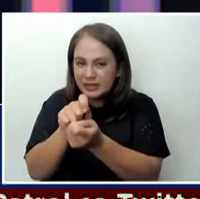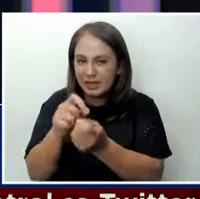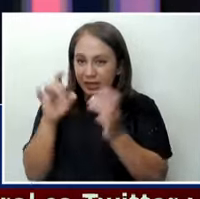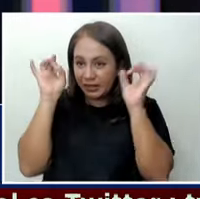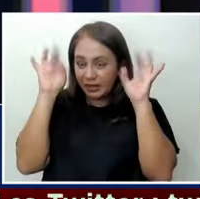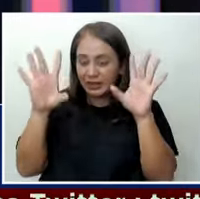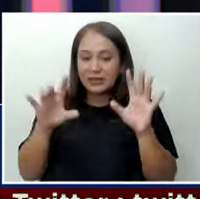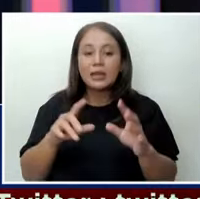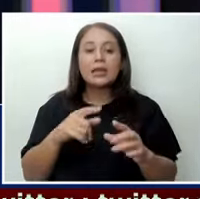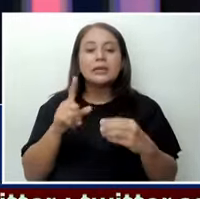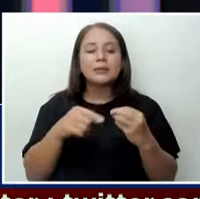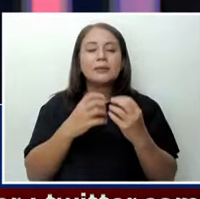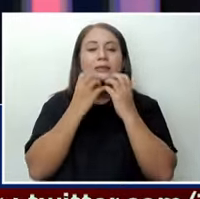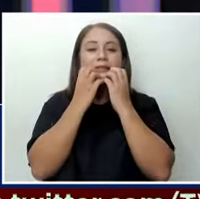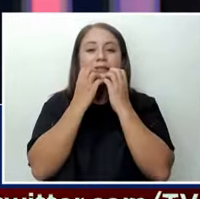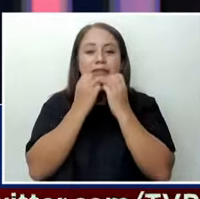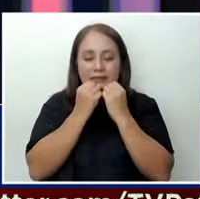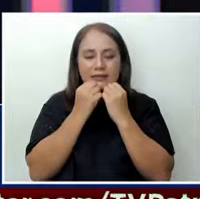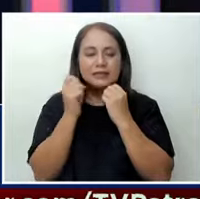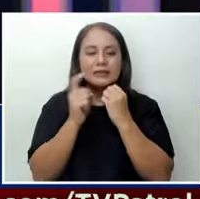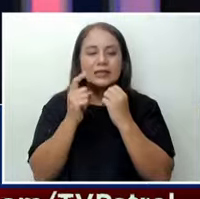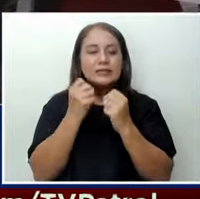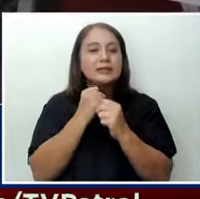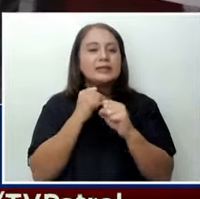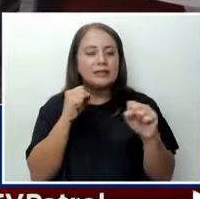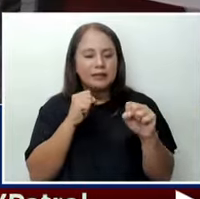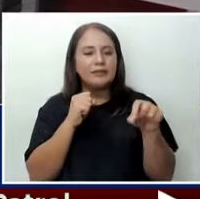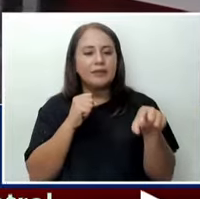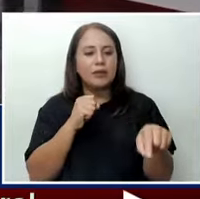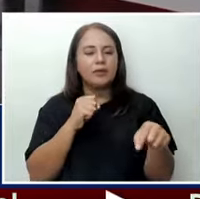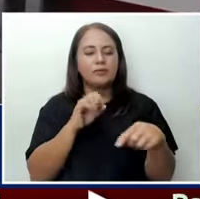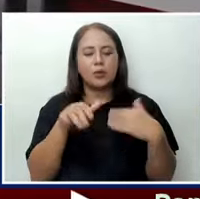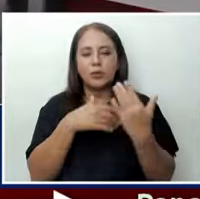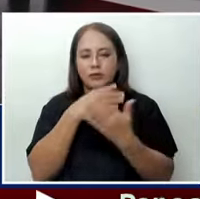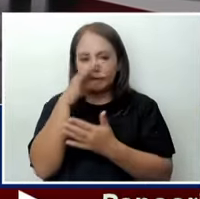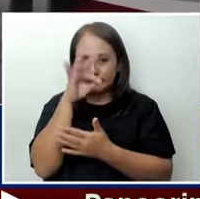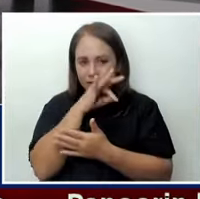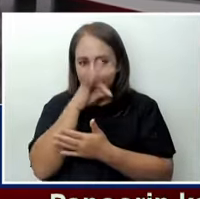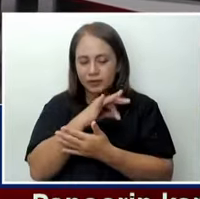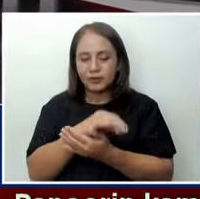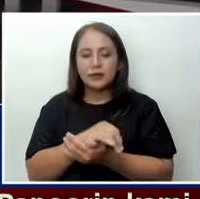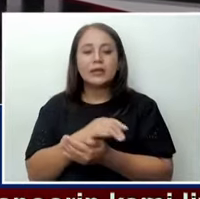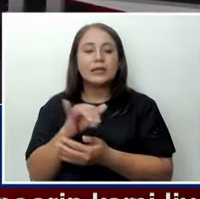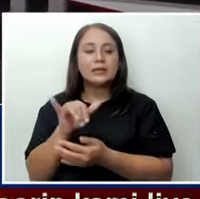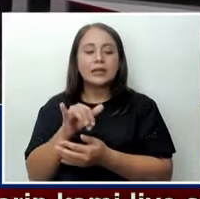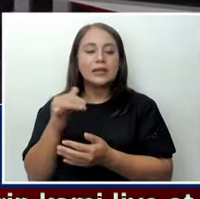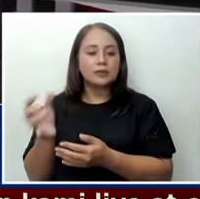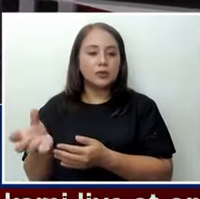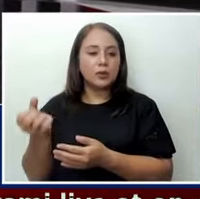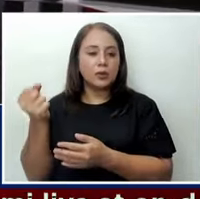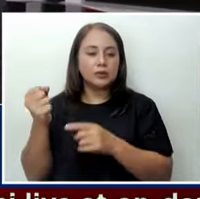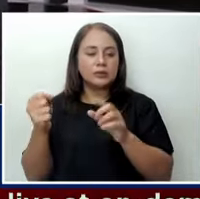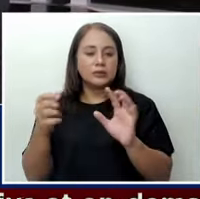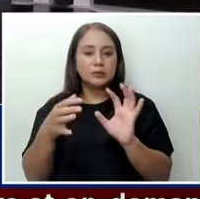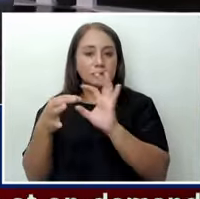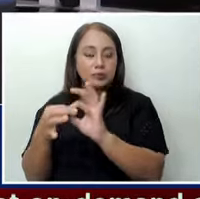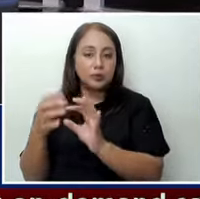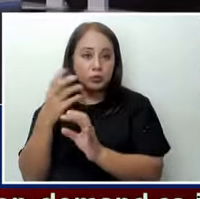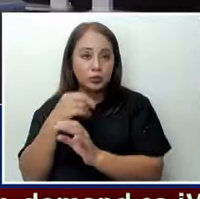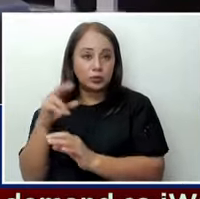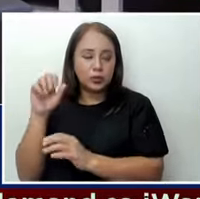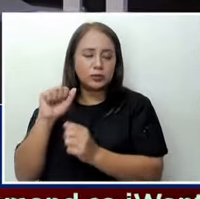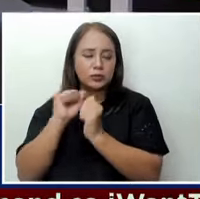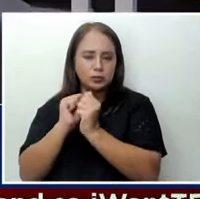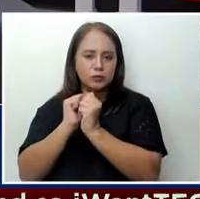about preserving the security and the safety of all Filipinos and their treaty allies in the United States working